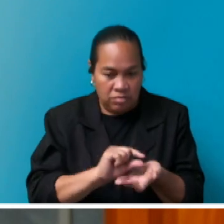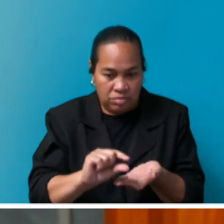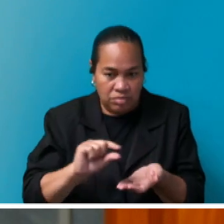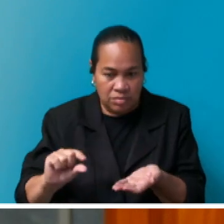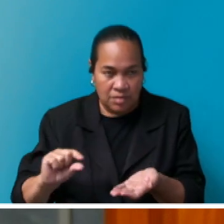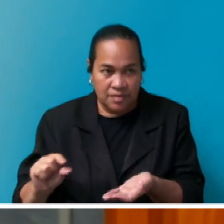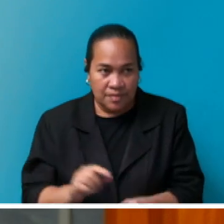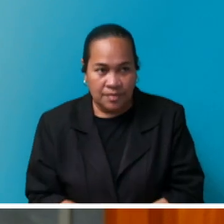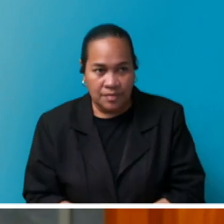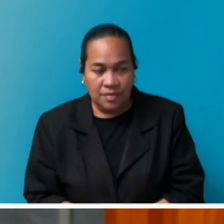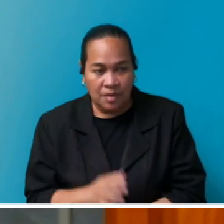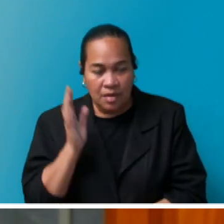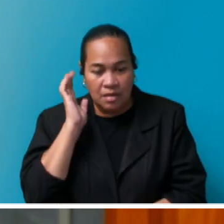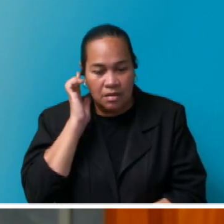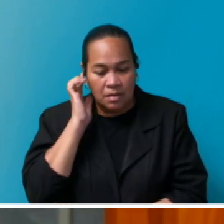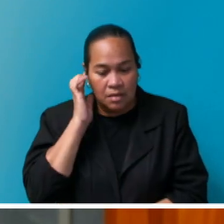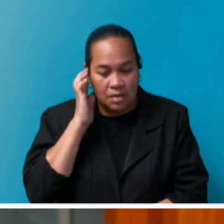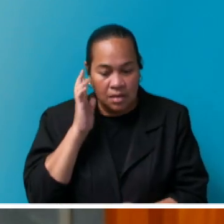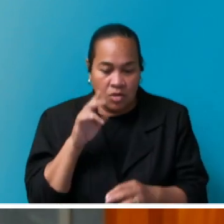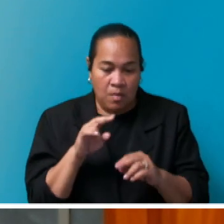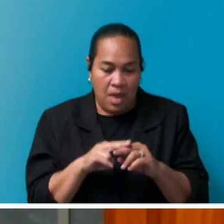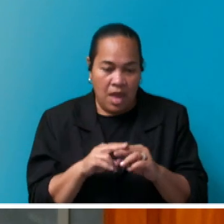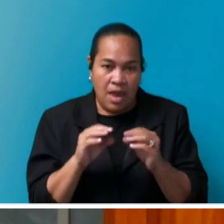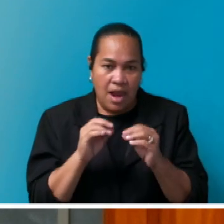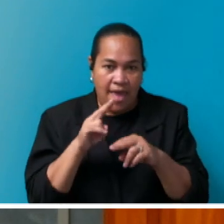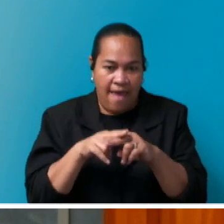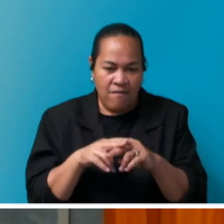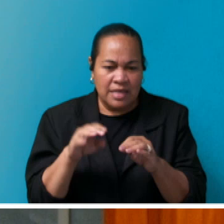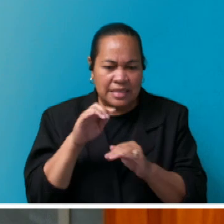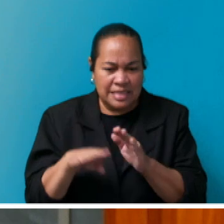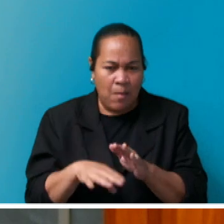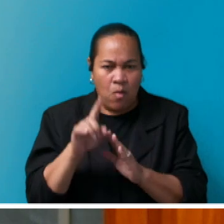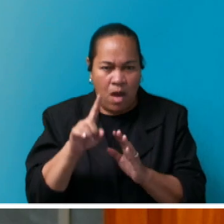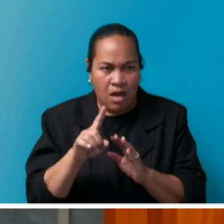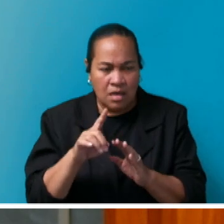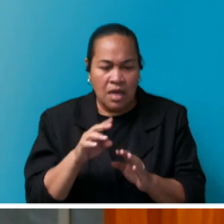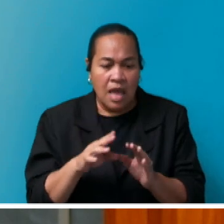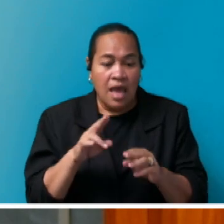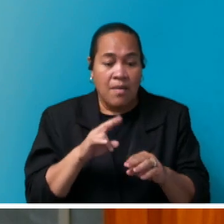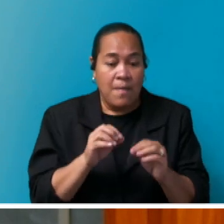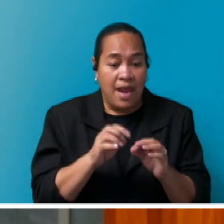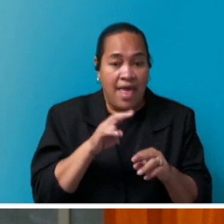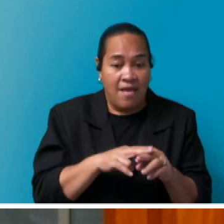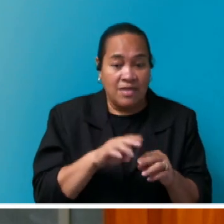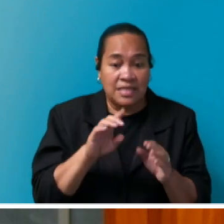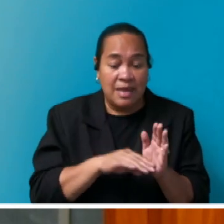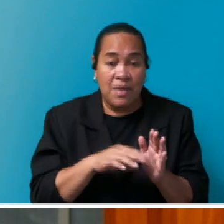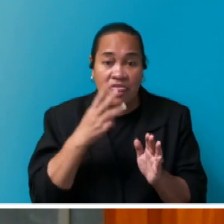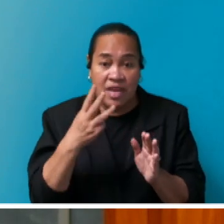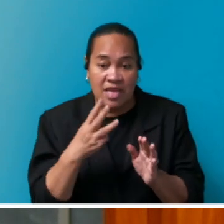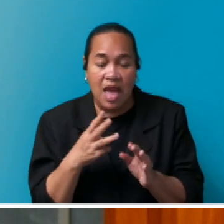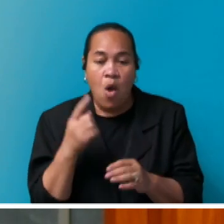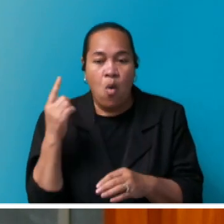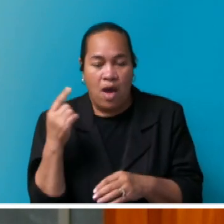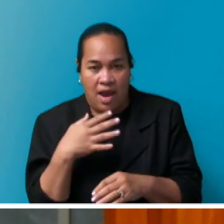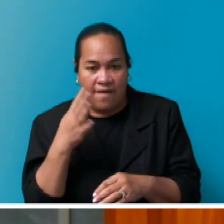following bands and steps. Band F, step 1, 2 ECE teachers. Band F, step 3, 104 teachers.